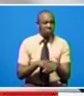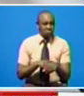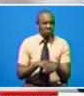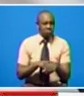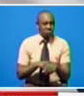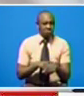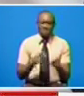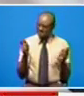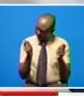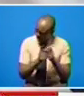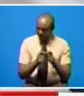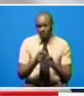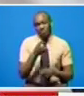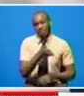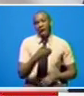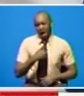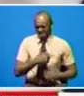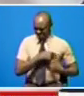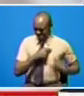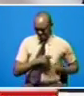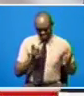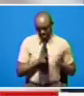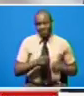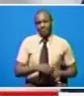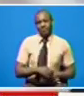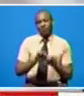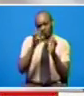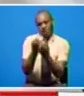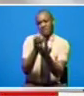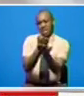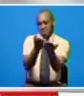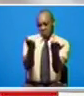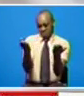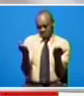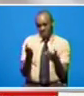and very painful and hurtful to families